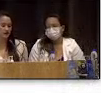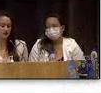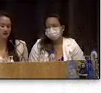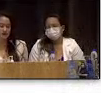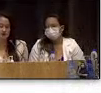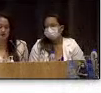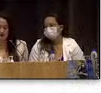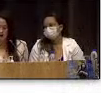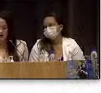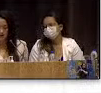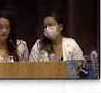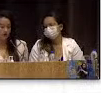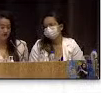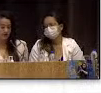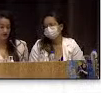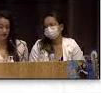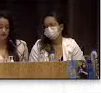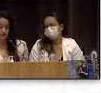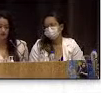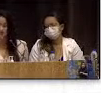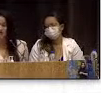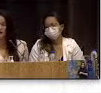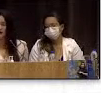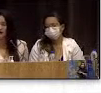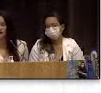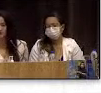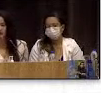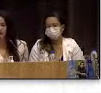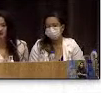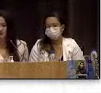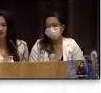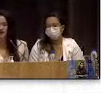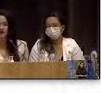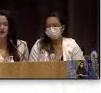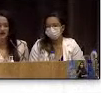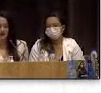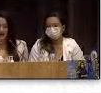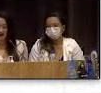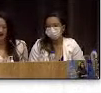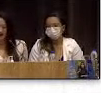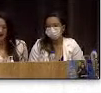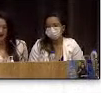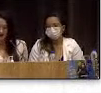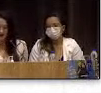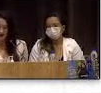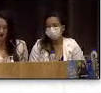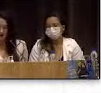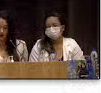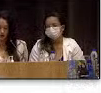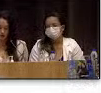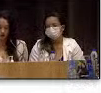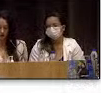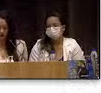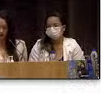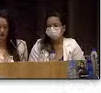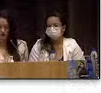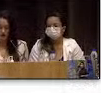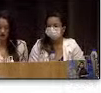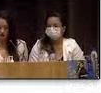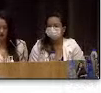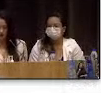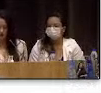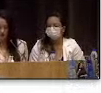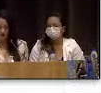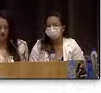for other disease and for other hospitalizations that are not COVID, it is